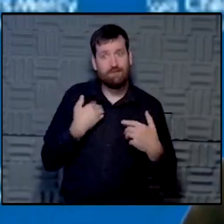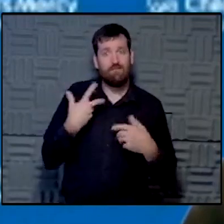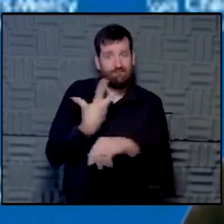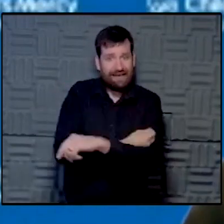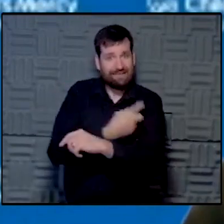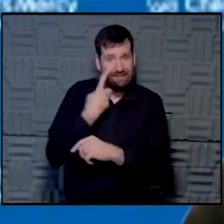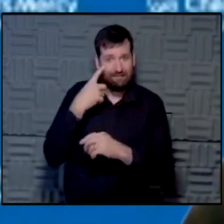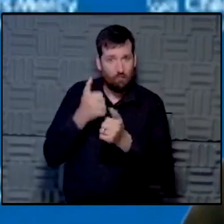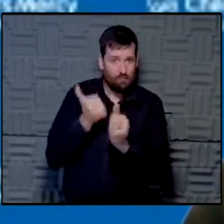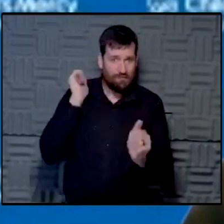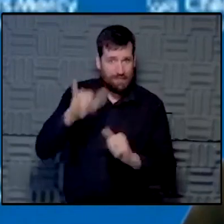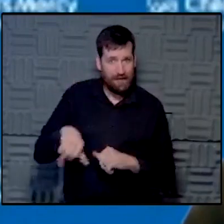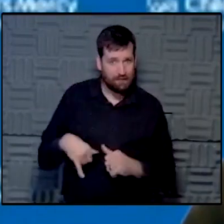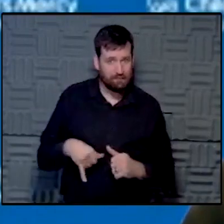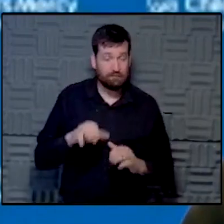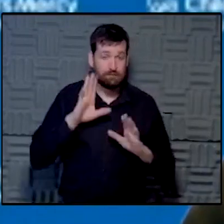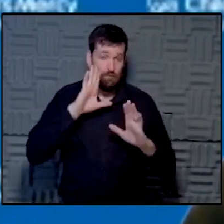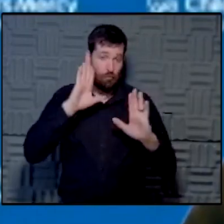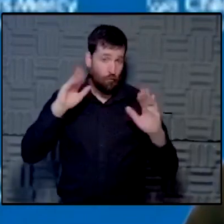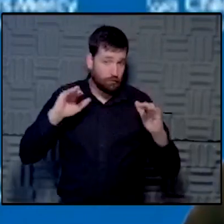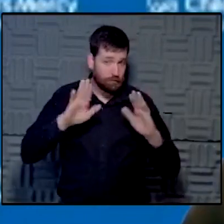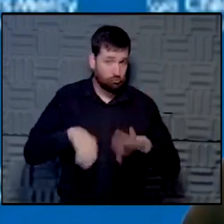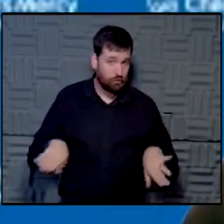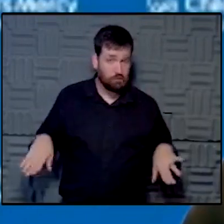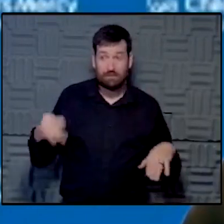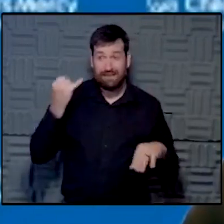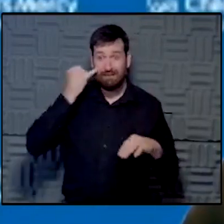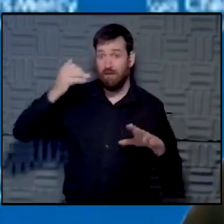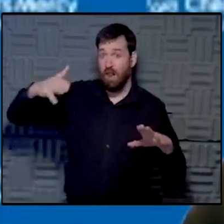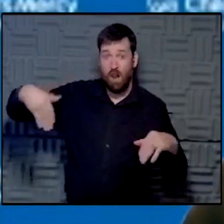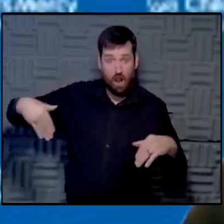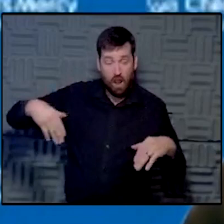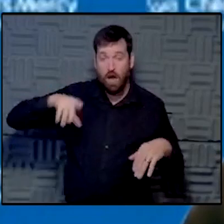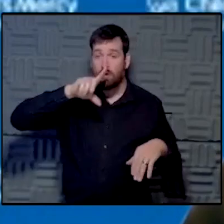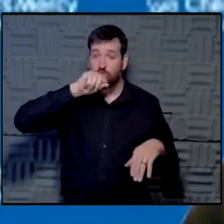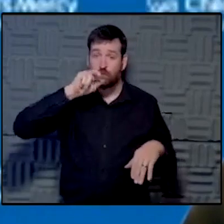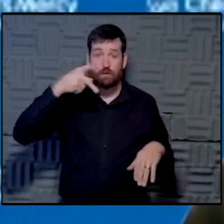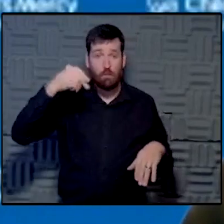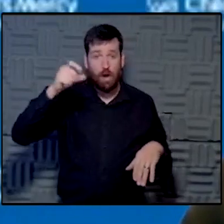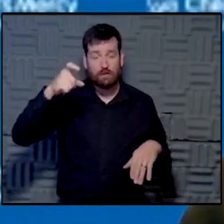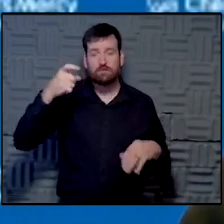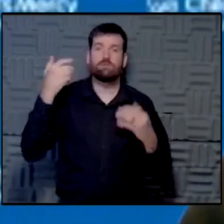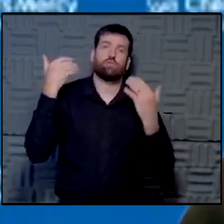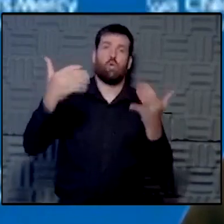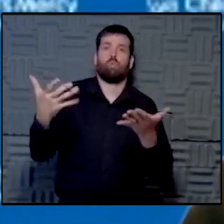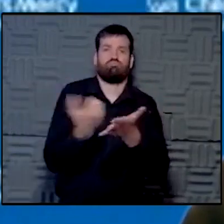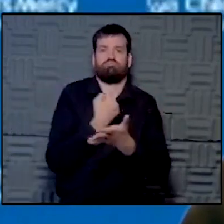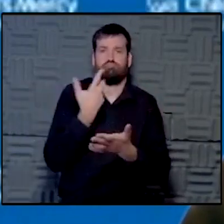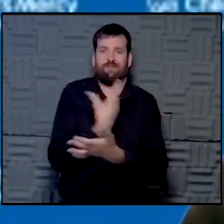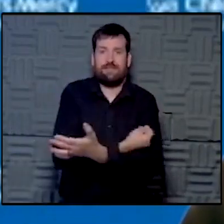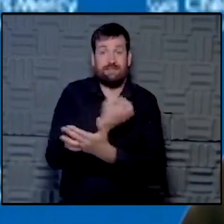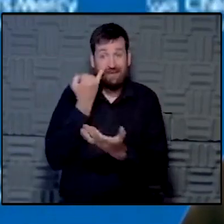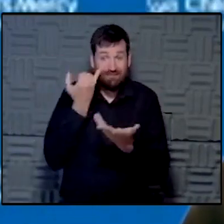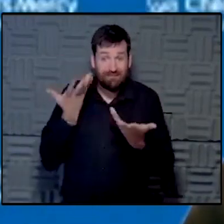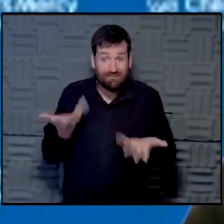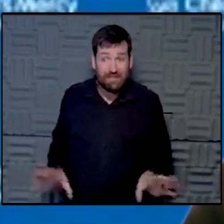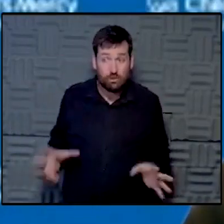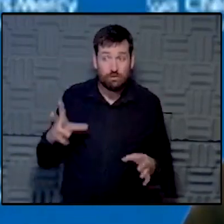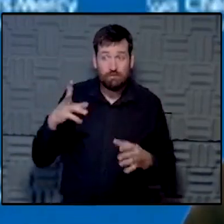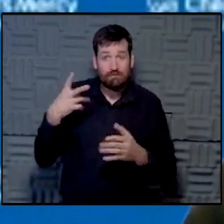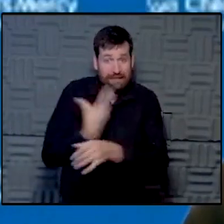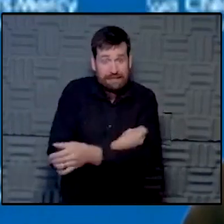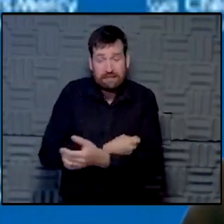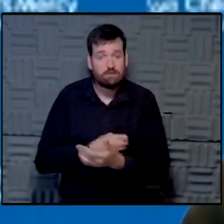that hopefully your child will get. So if your child has not had chickenpox, go get them their vaccine. And if they have their vaccine, they will not